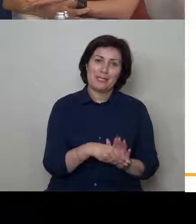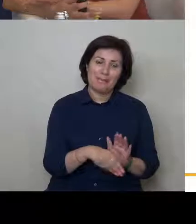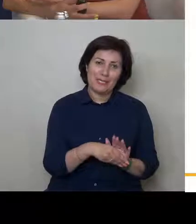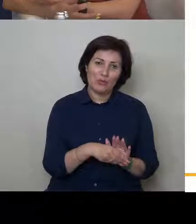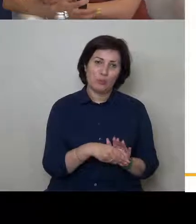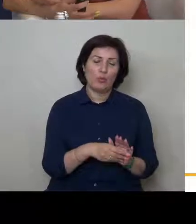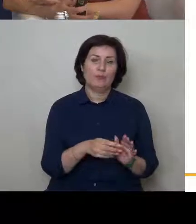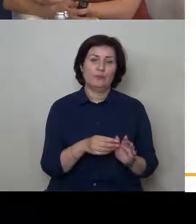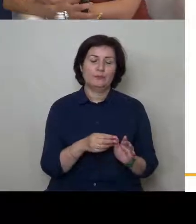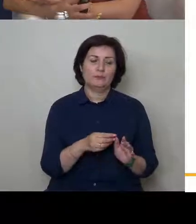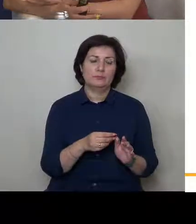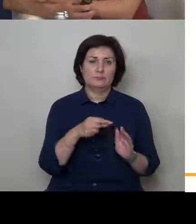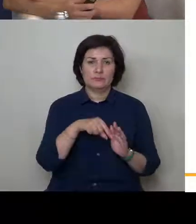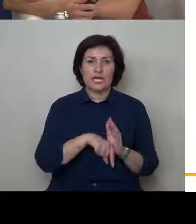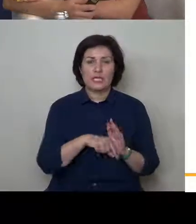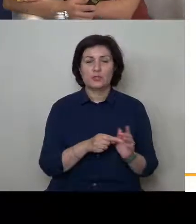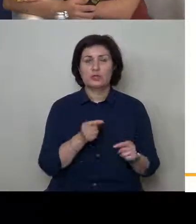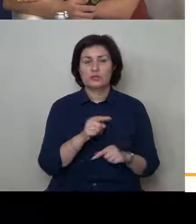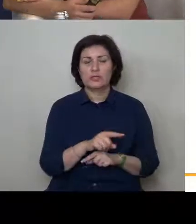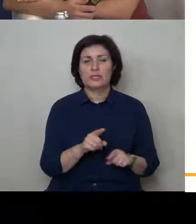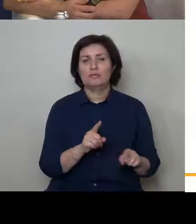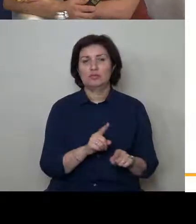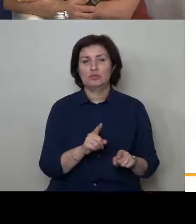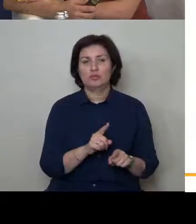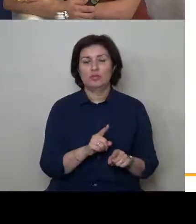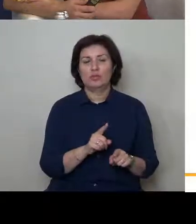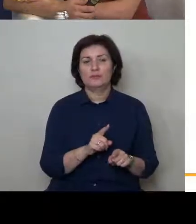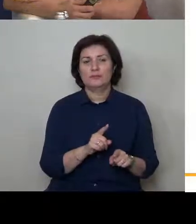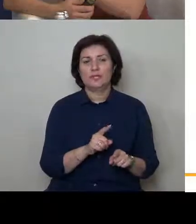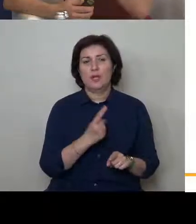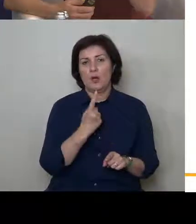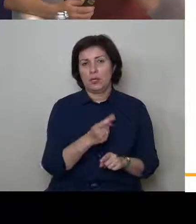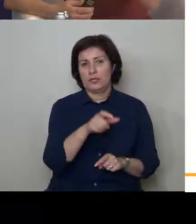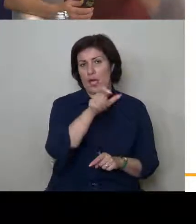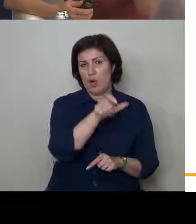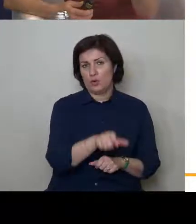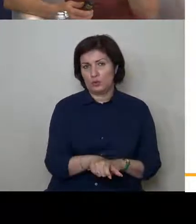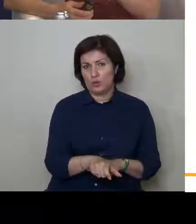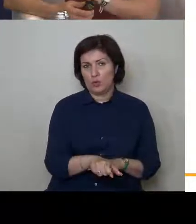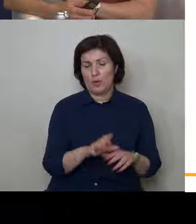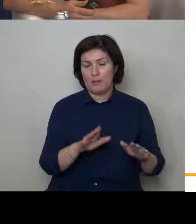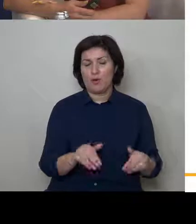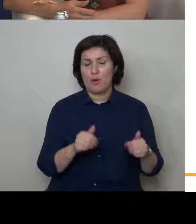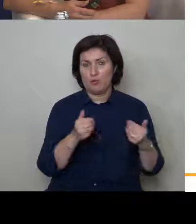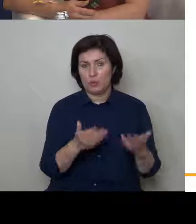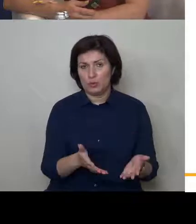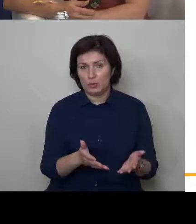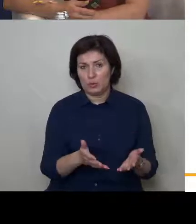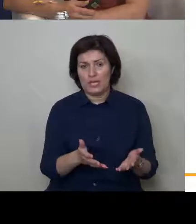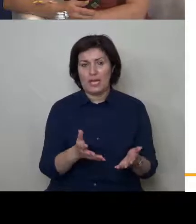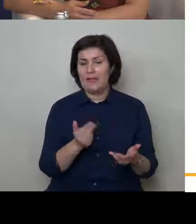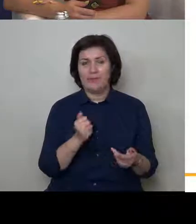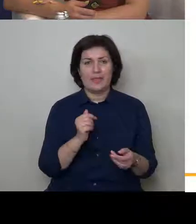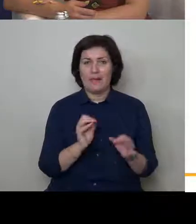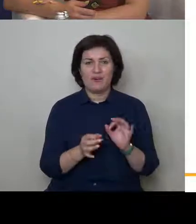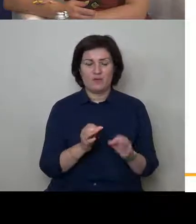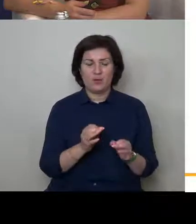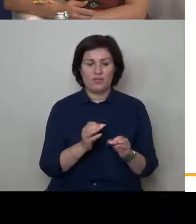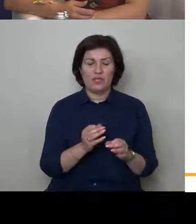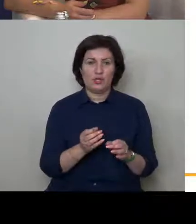bribery can be direct bribery or indirect bribery. Direct bribery is when a